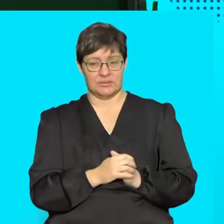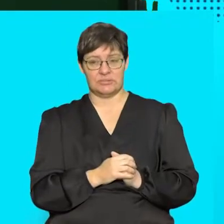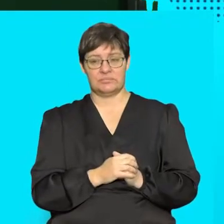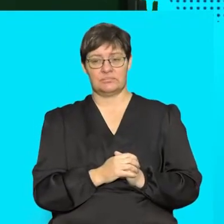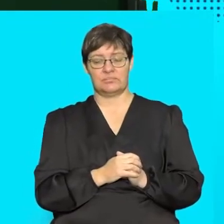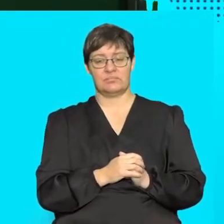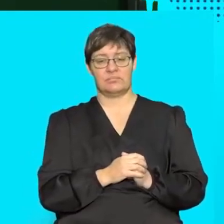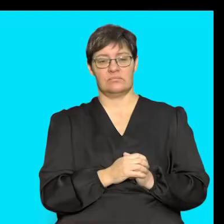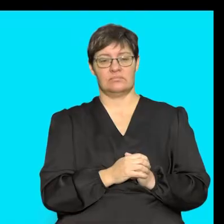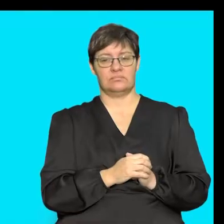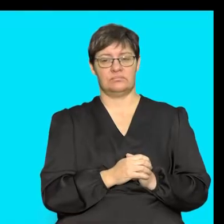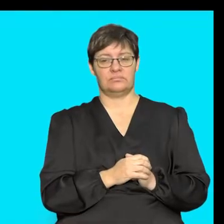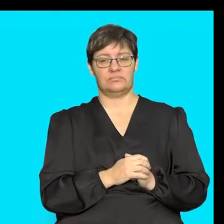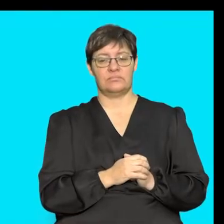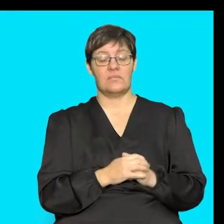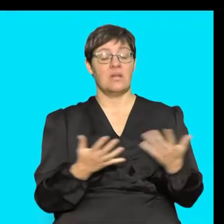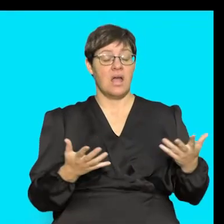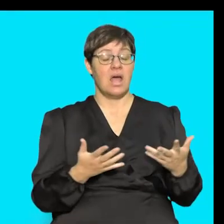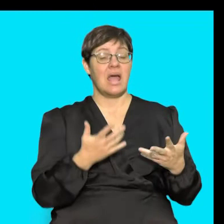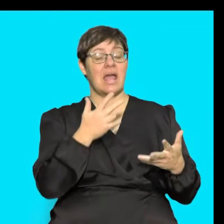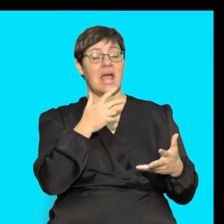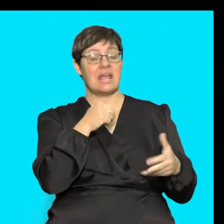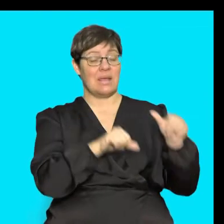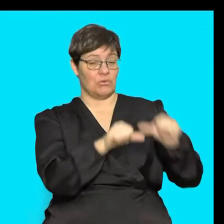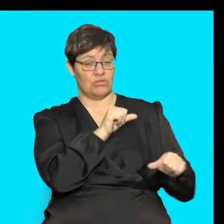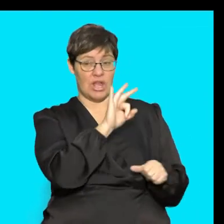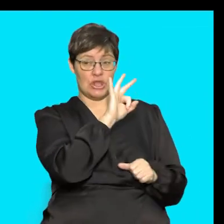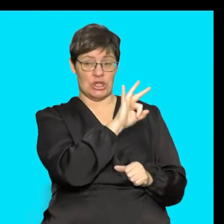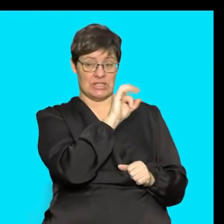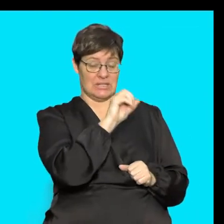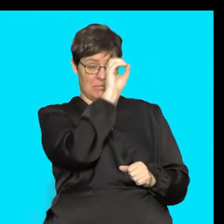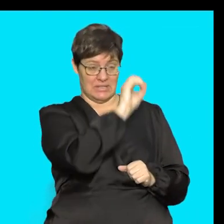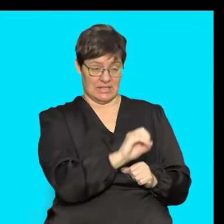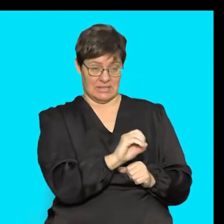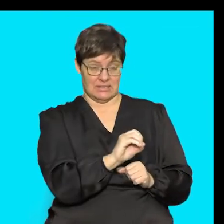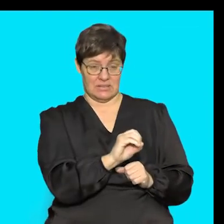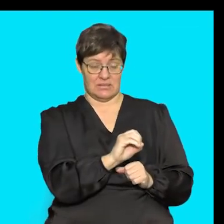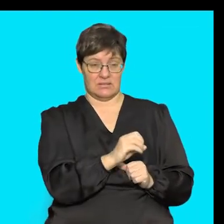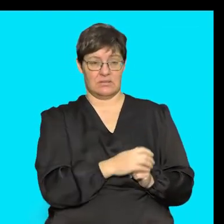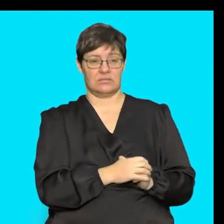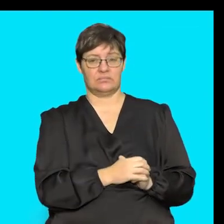the question is, for a chemistry mark of 30%,